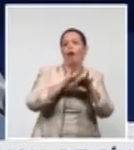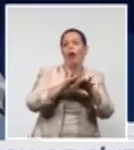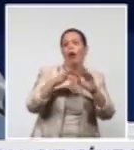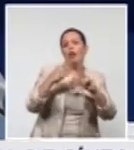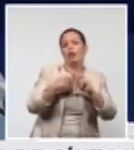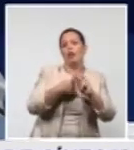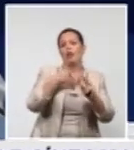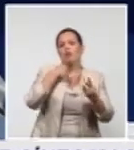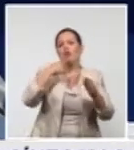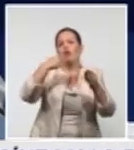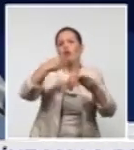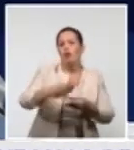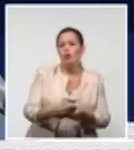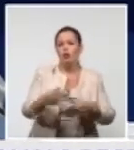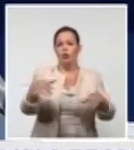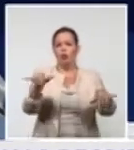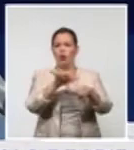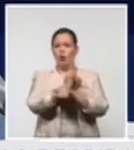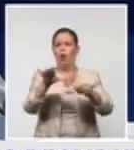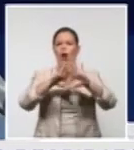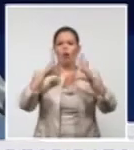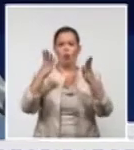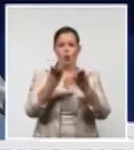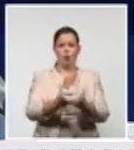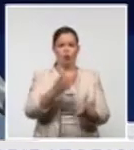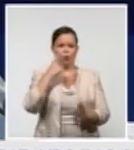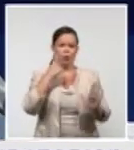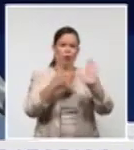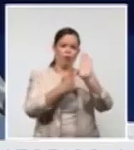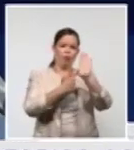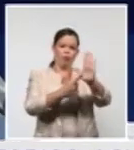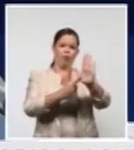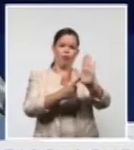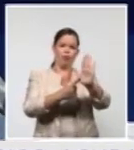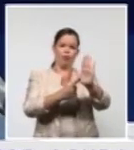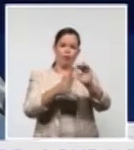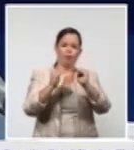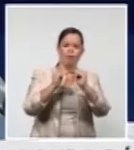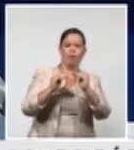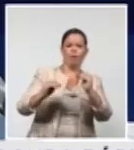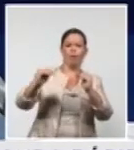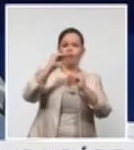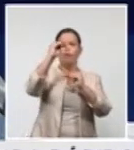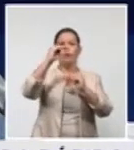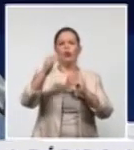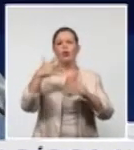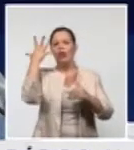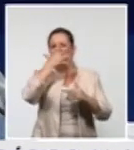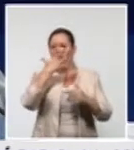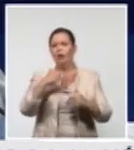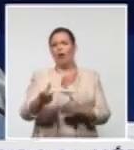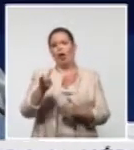by sex, we see that, again, men dominate both here in Cuba and worldwide.